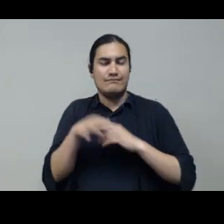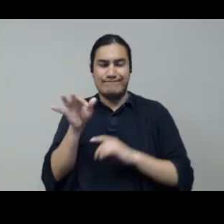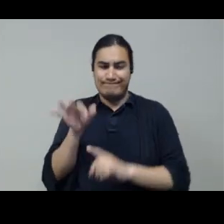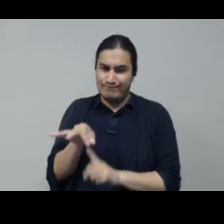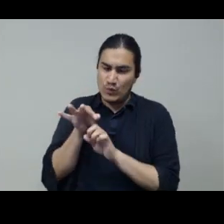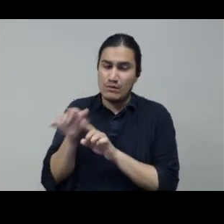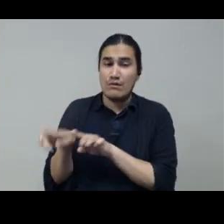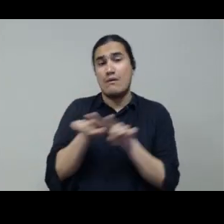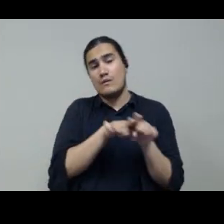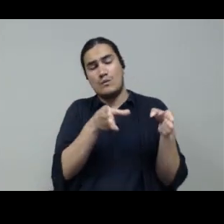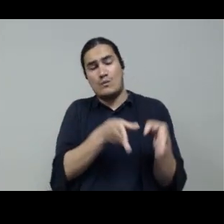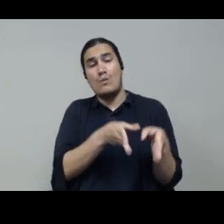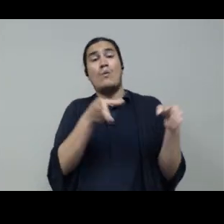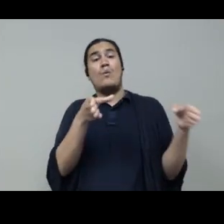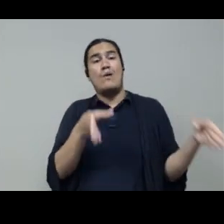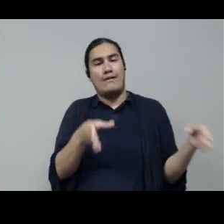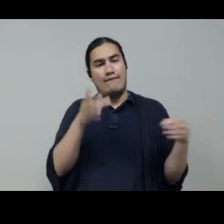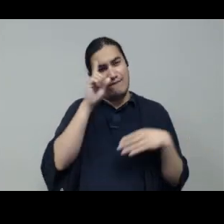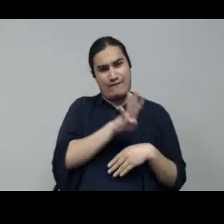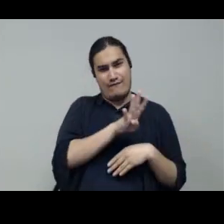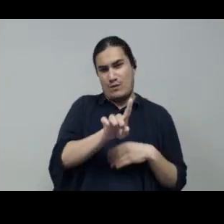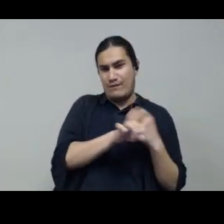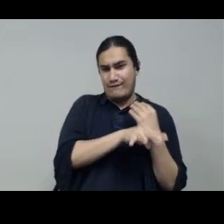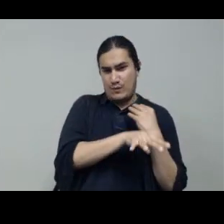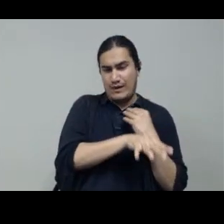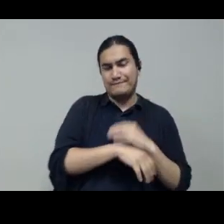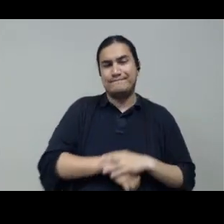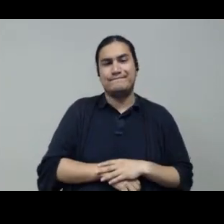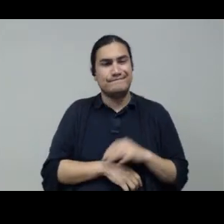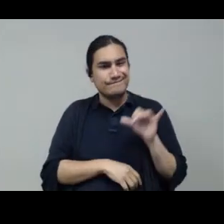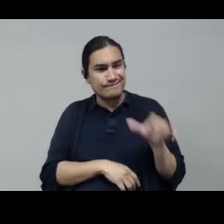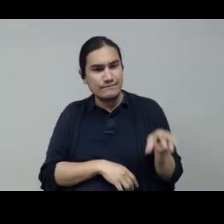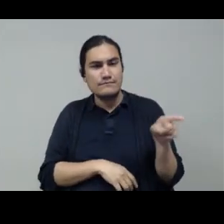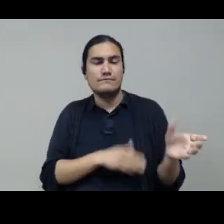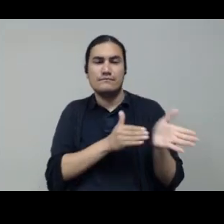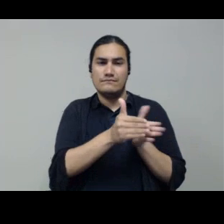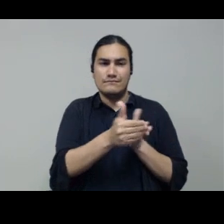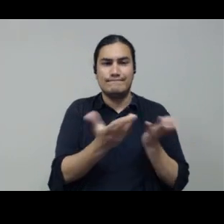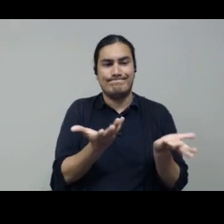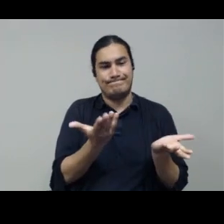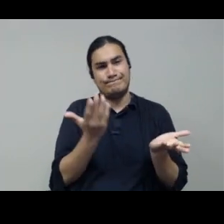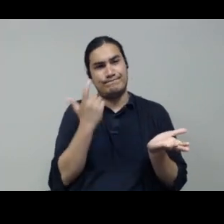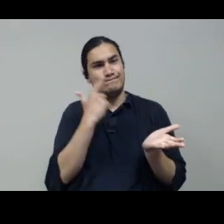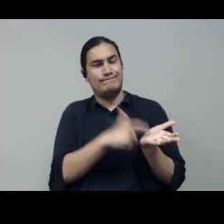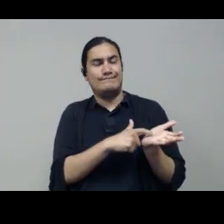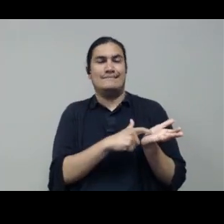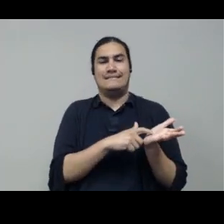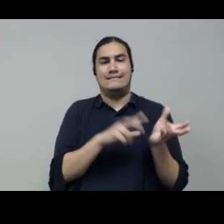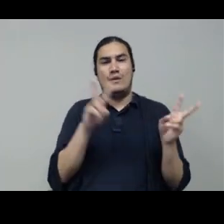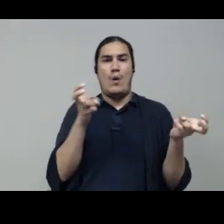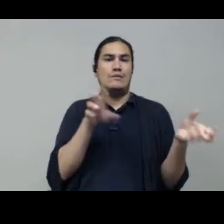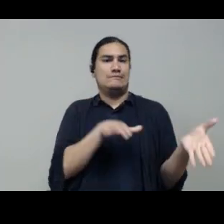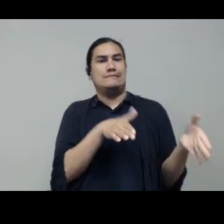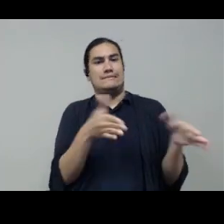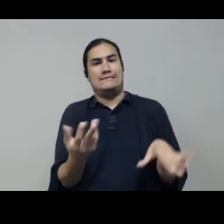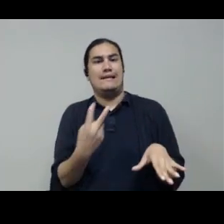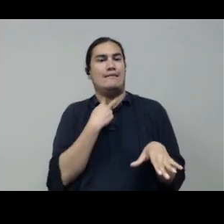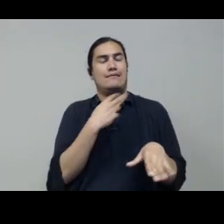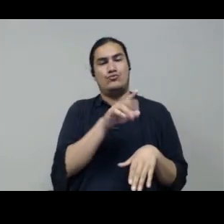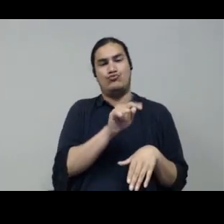the widening of the 41 freeway, which is oftentimes known as a death trap because of the number of people that are being